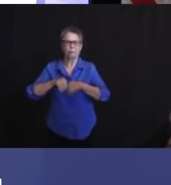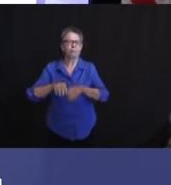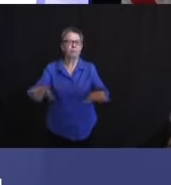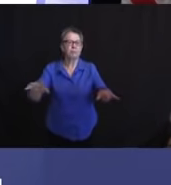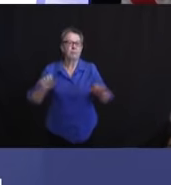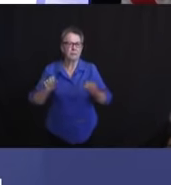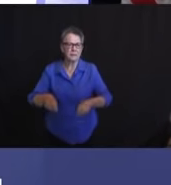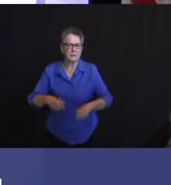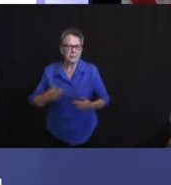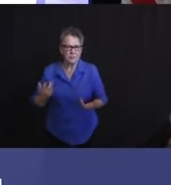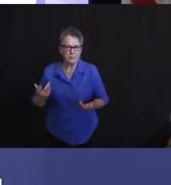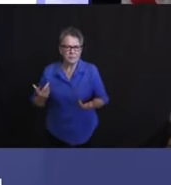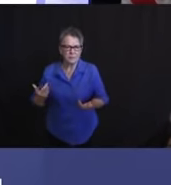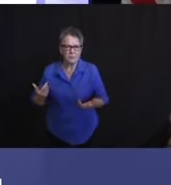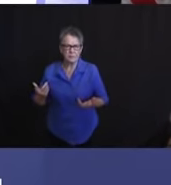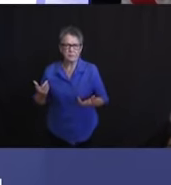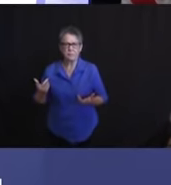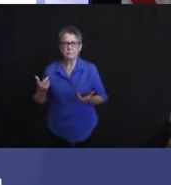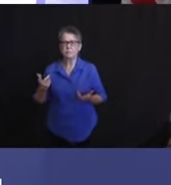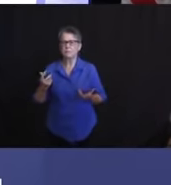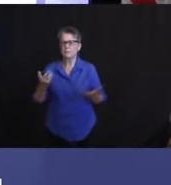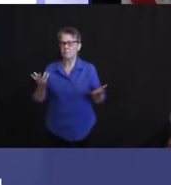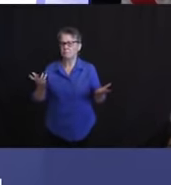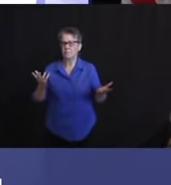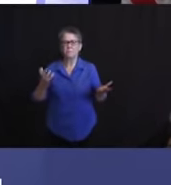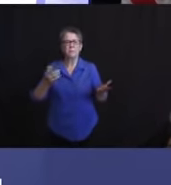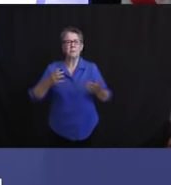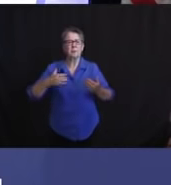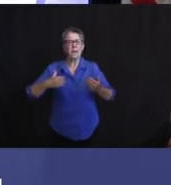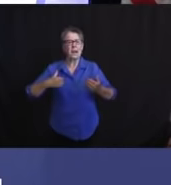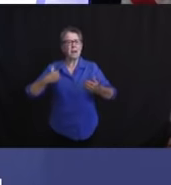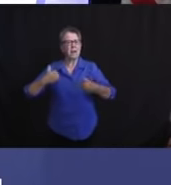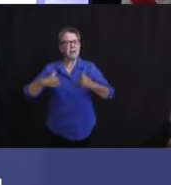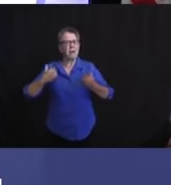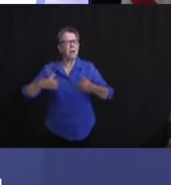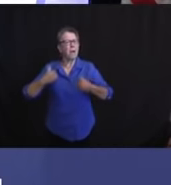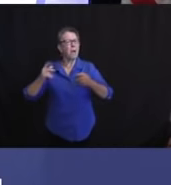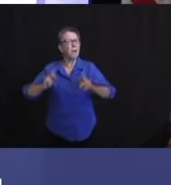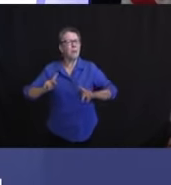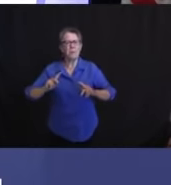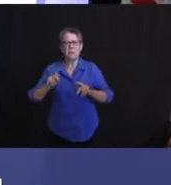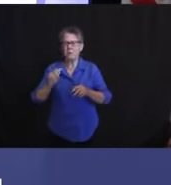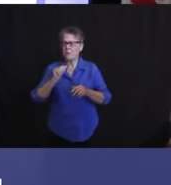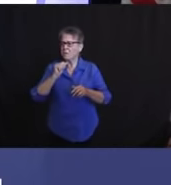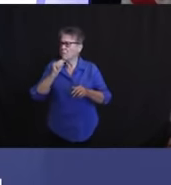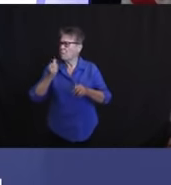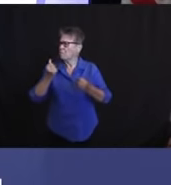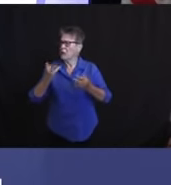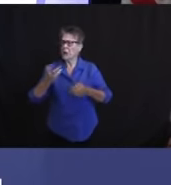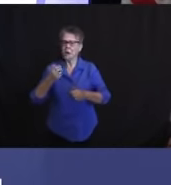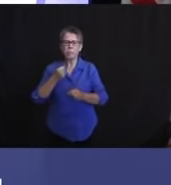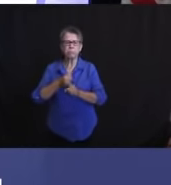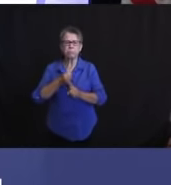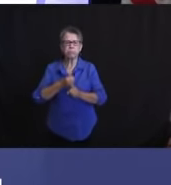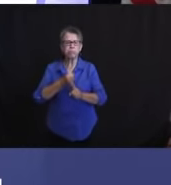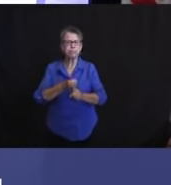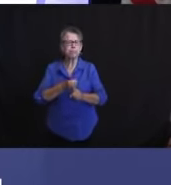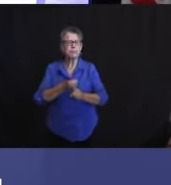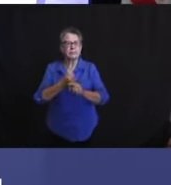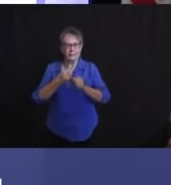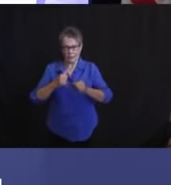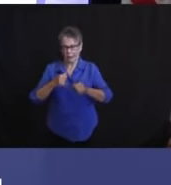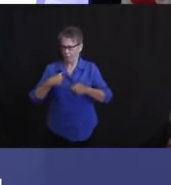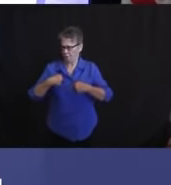sick, you could be igniting an outbreak in your community by not adhering to social distancing, wearing a mask, or